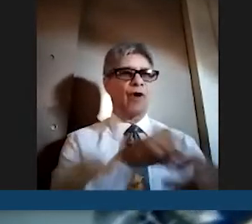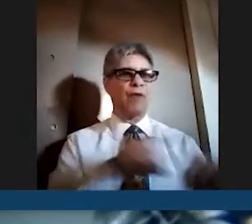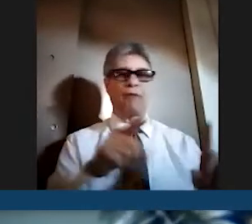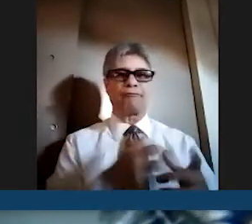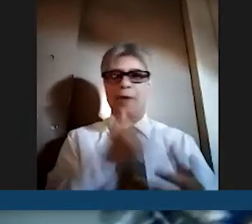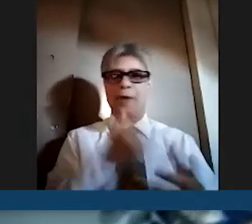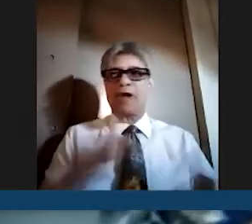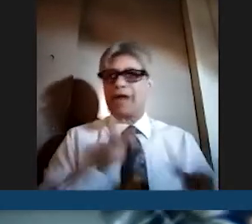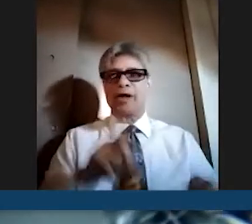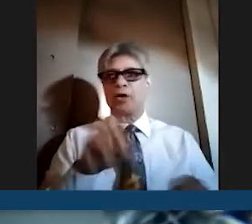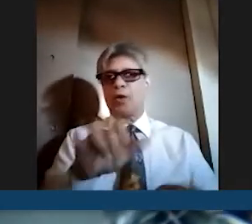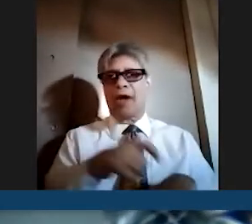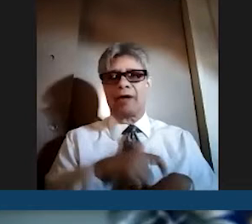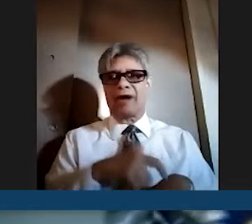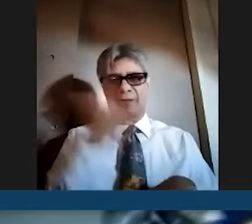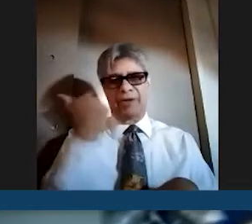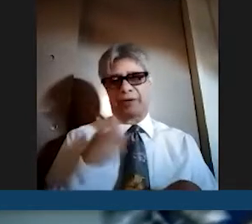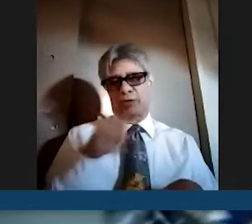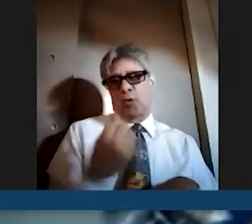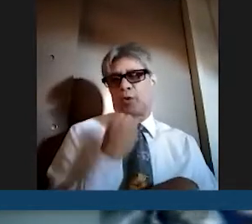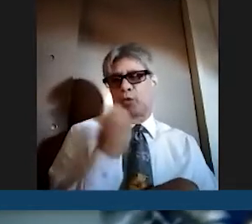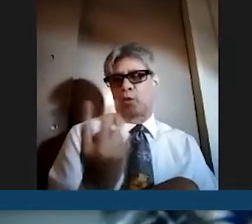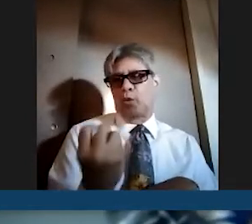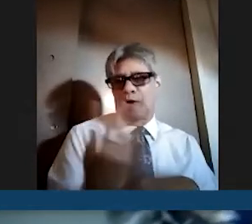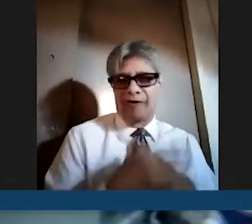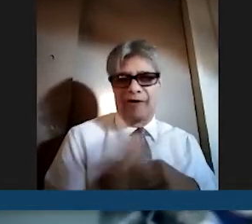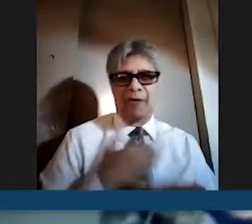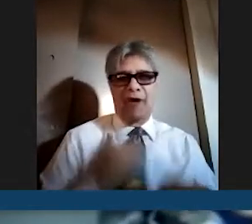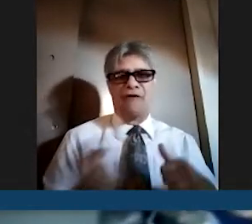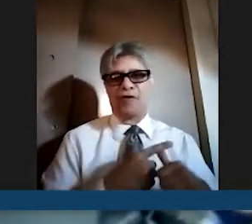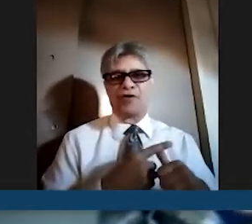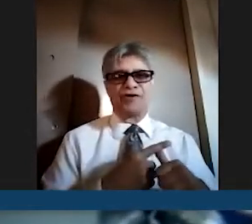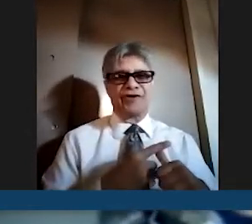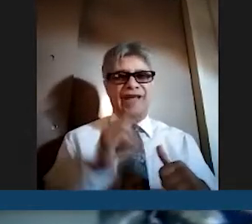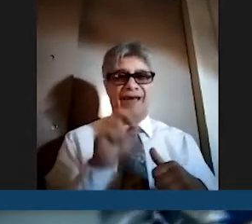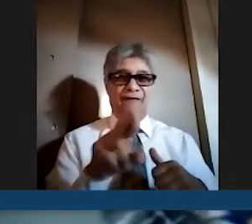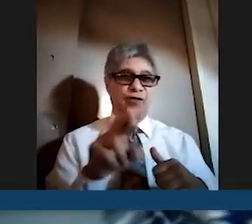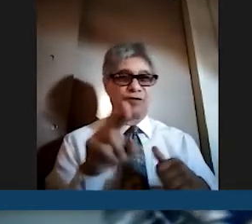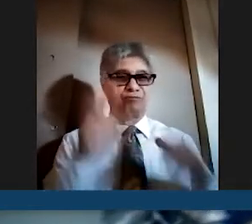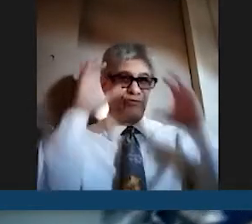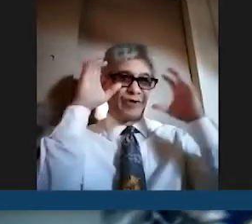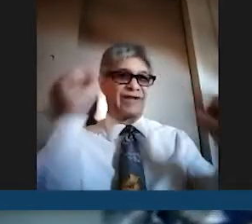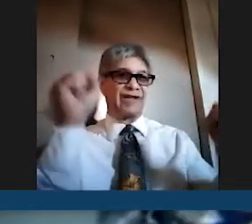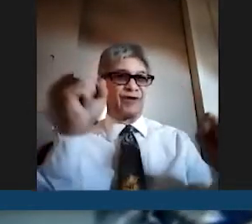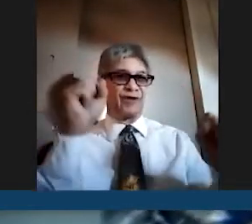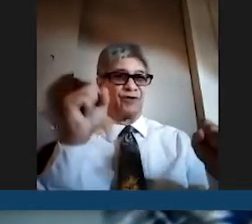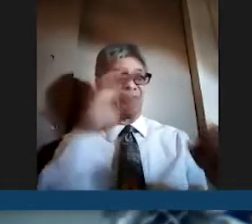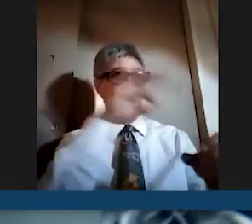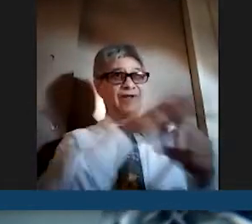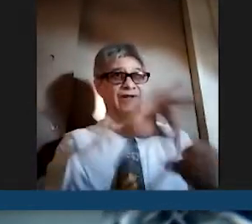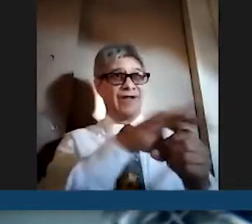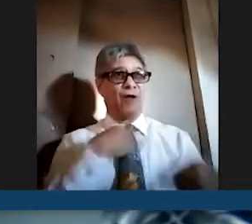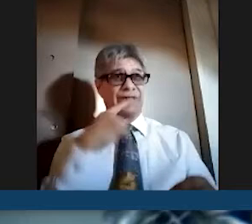that time, being that I was only 12. So my first ever presidential election that I was able to vote in was in 2016. And I